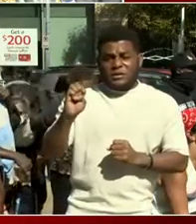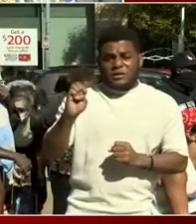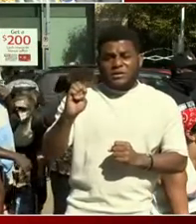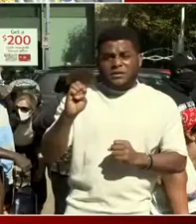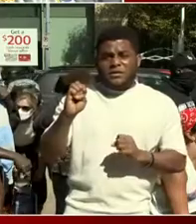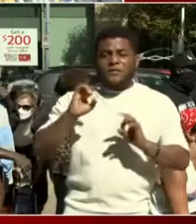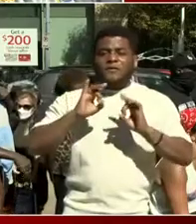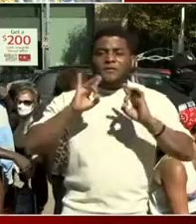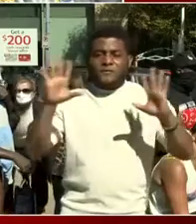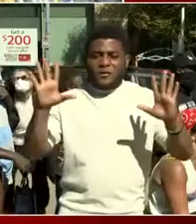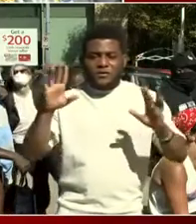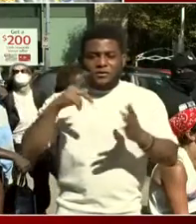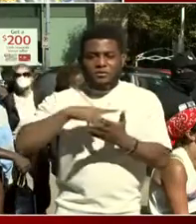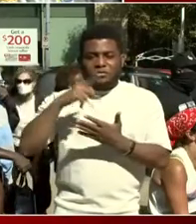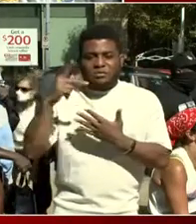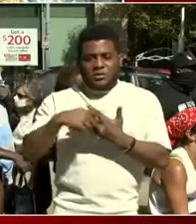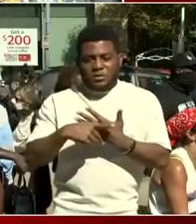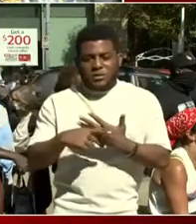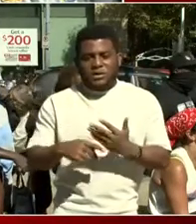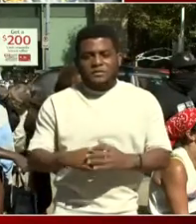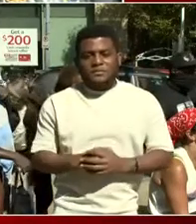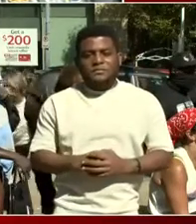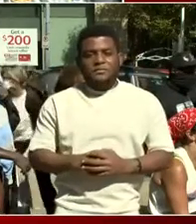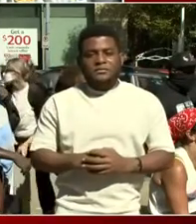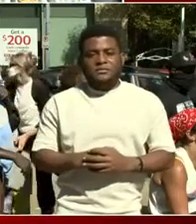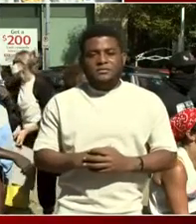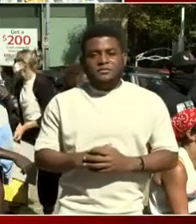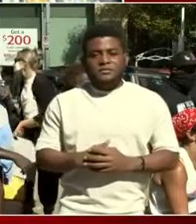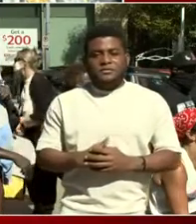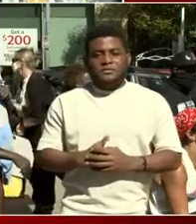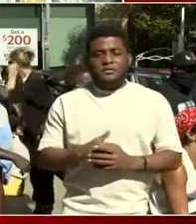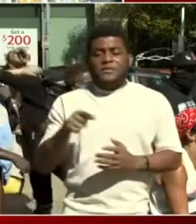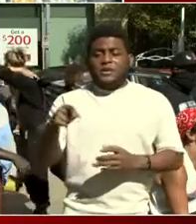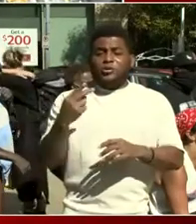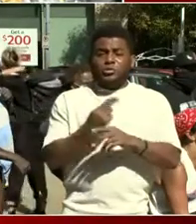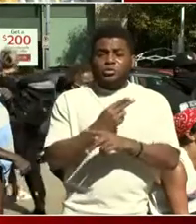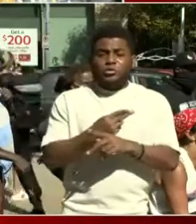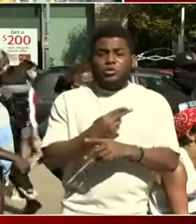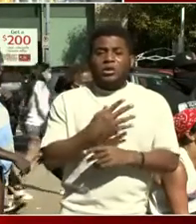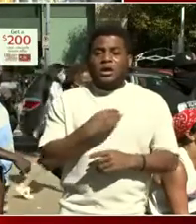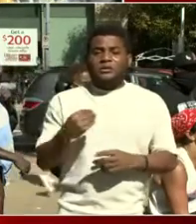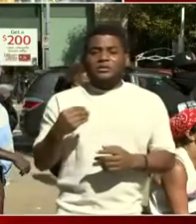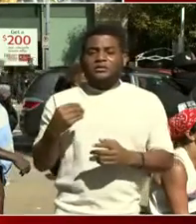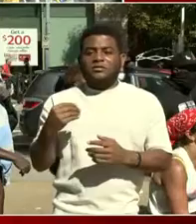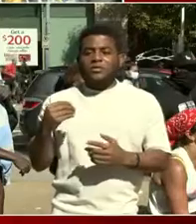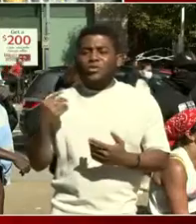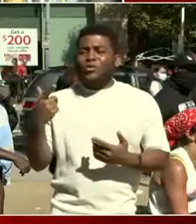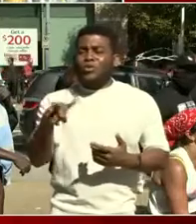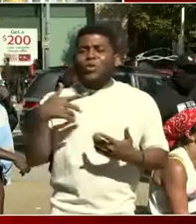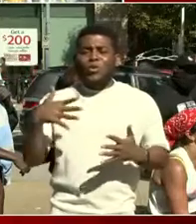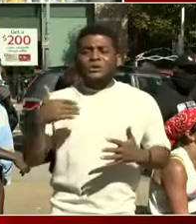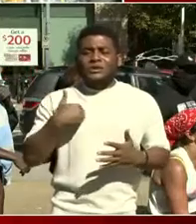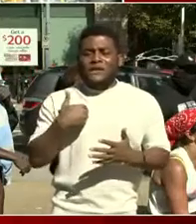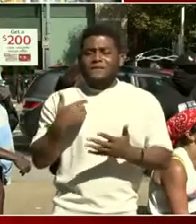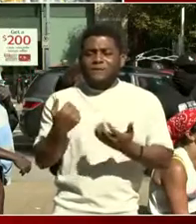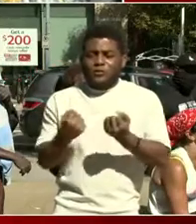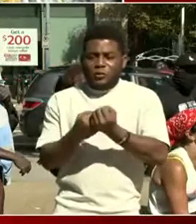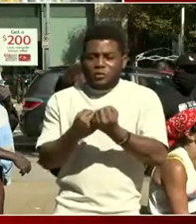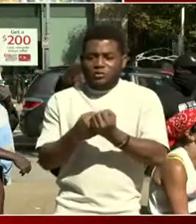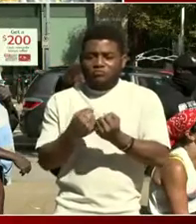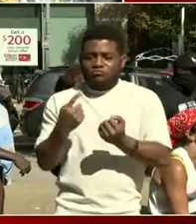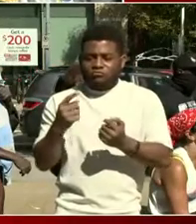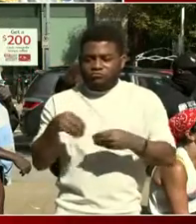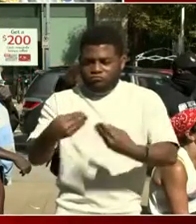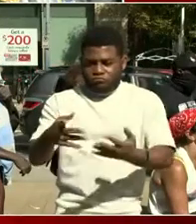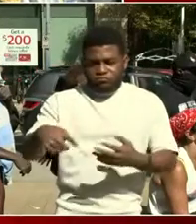use of those dollars. Yes, go ahead. Can we point to, incidents reduced